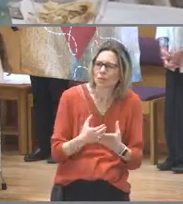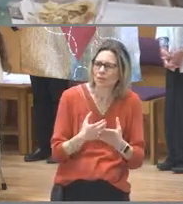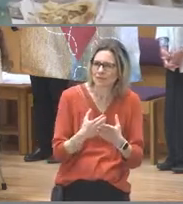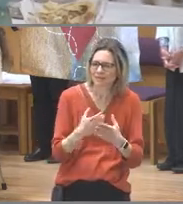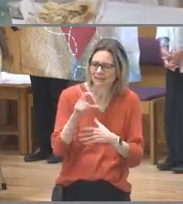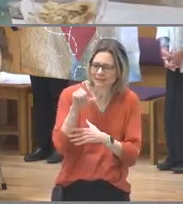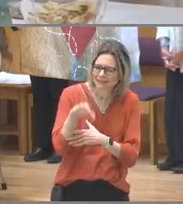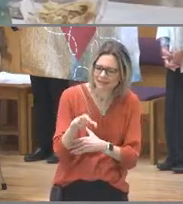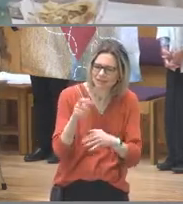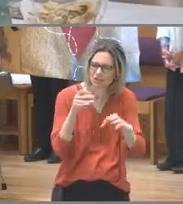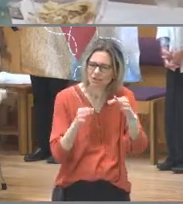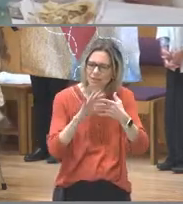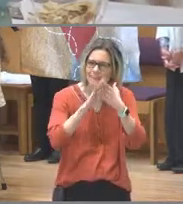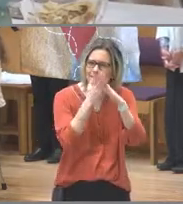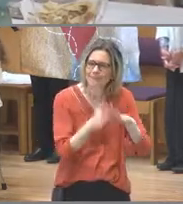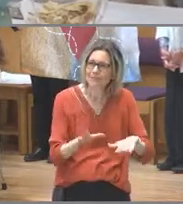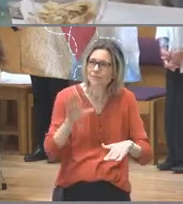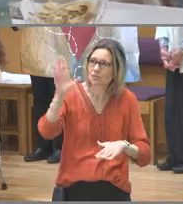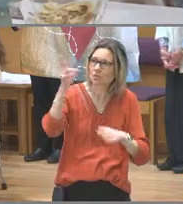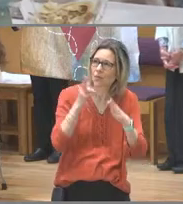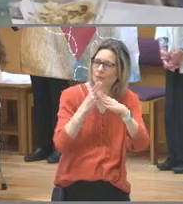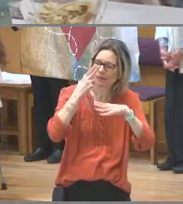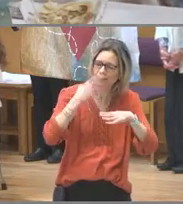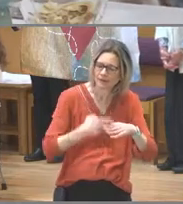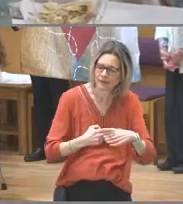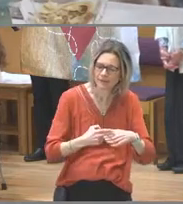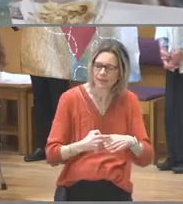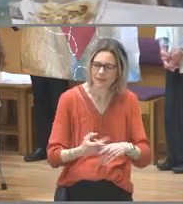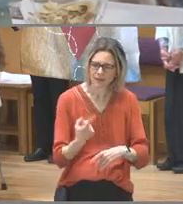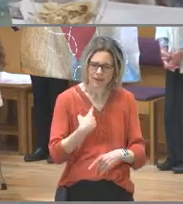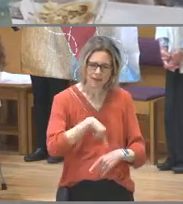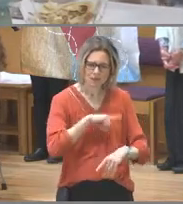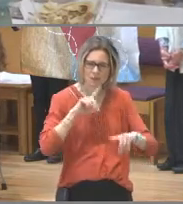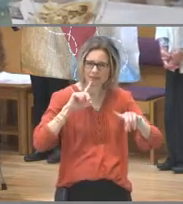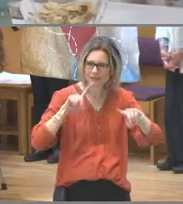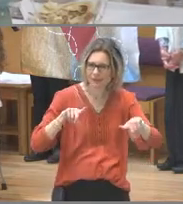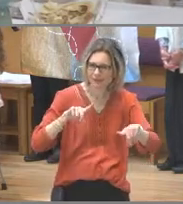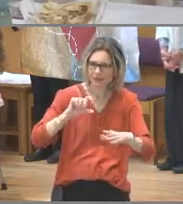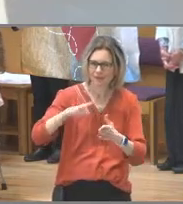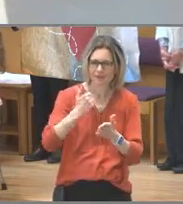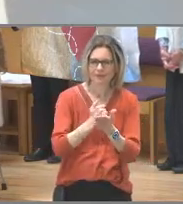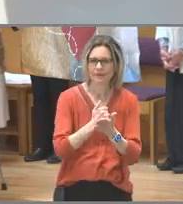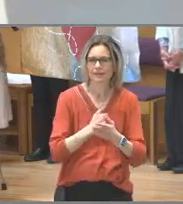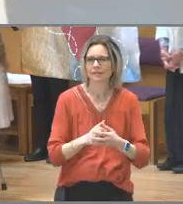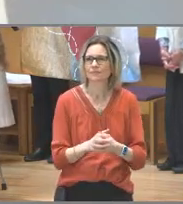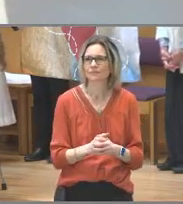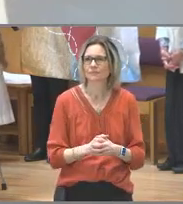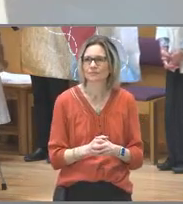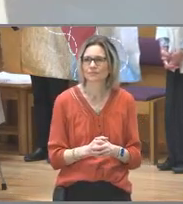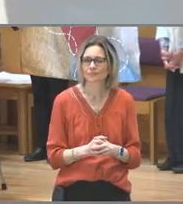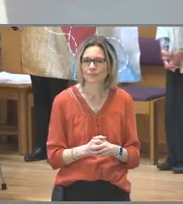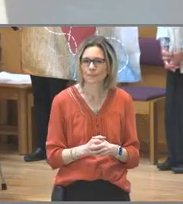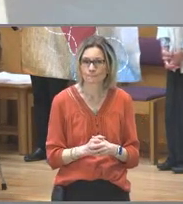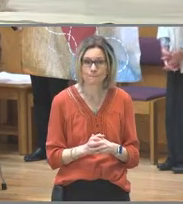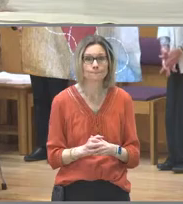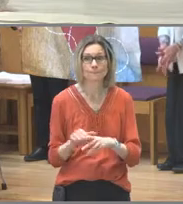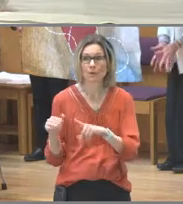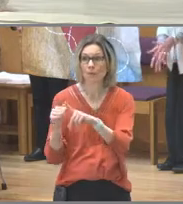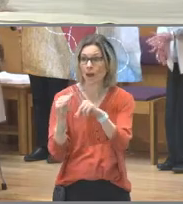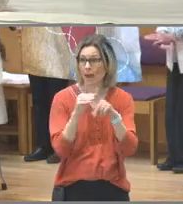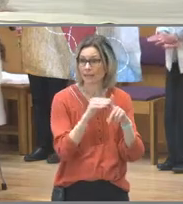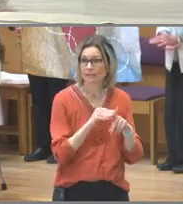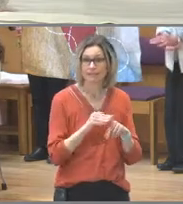peace in your holy name. And we say, Amen. I would like to remind those of you who